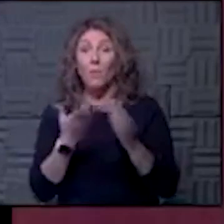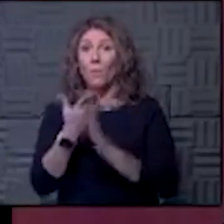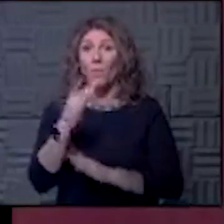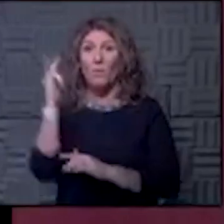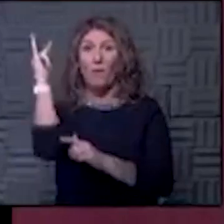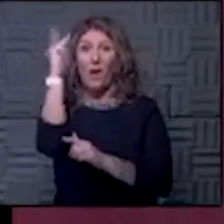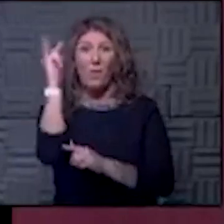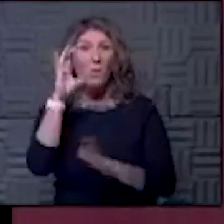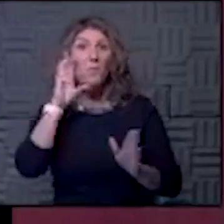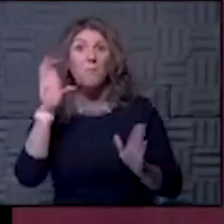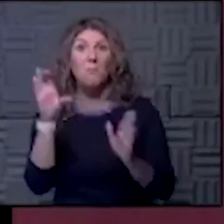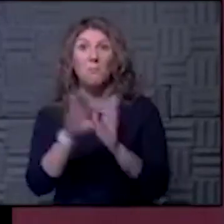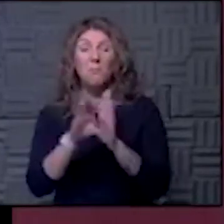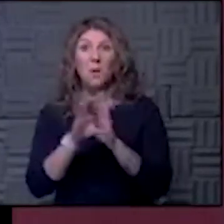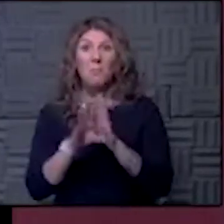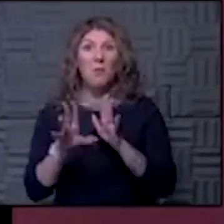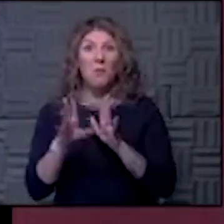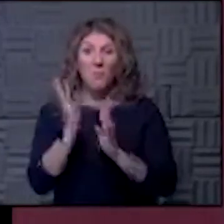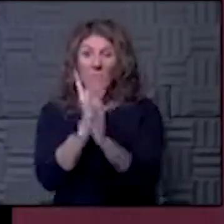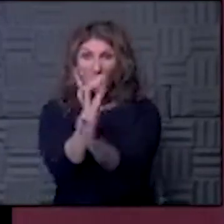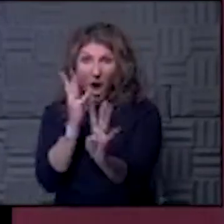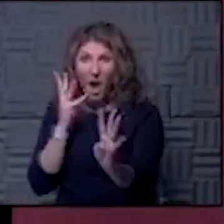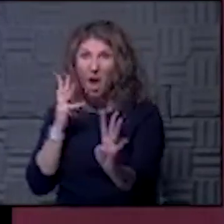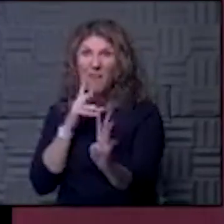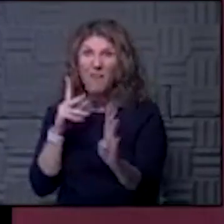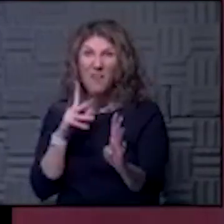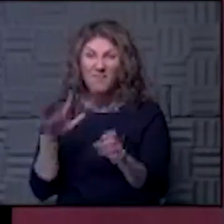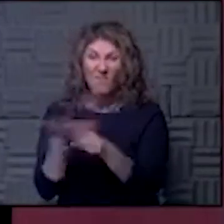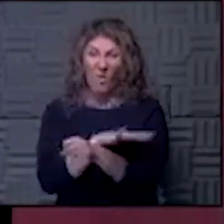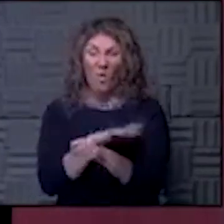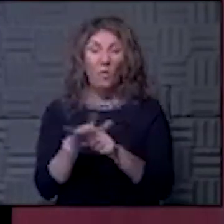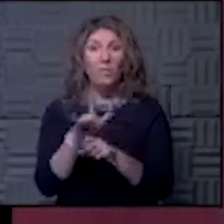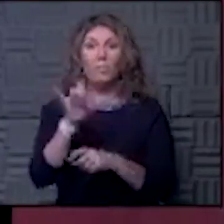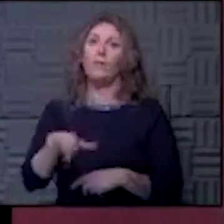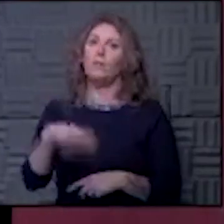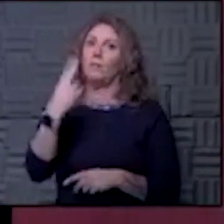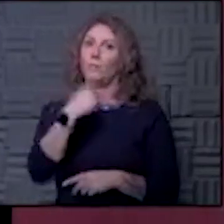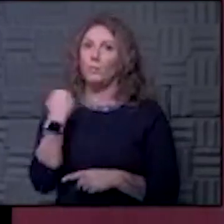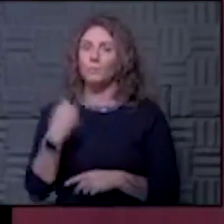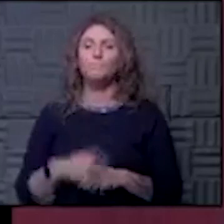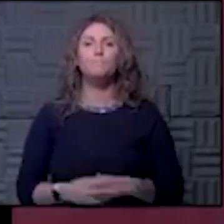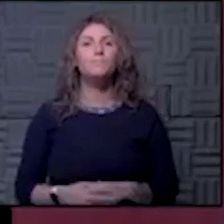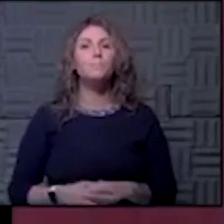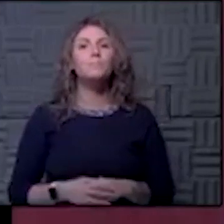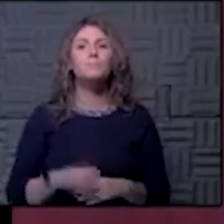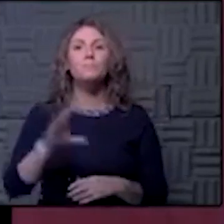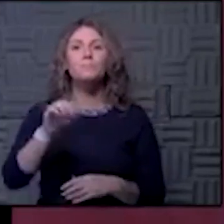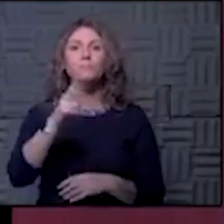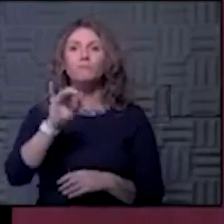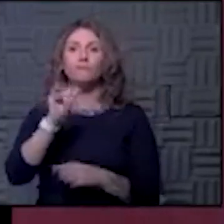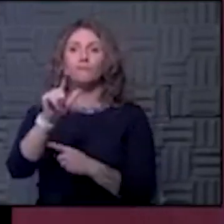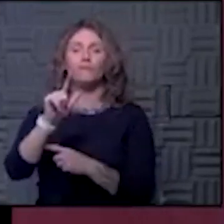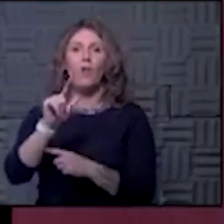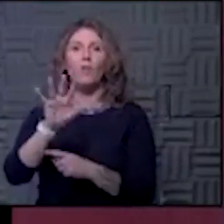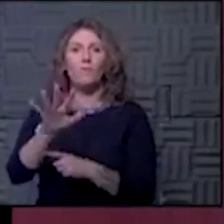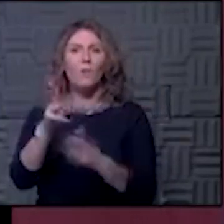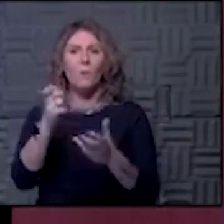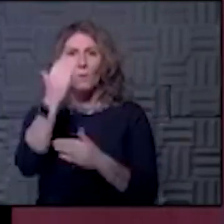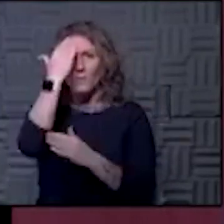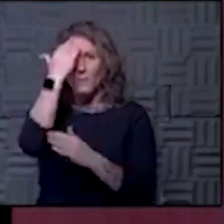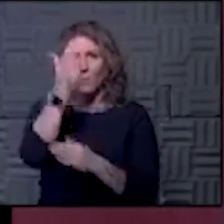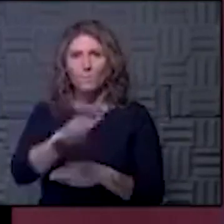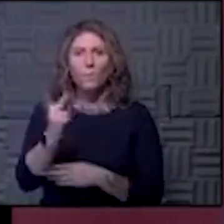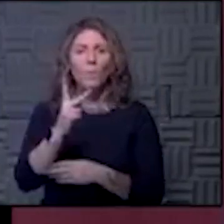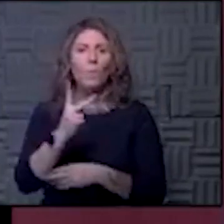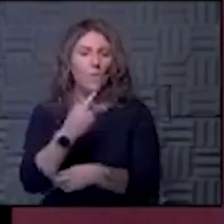man, those pictures, people were jammed in that airport, and I think that's a risk. Channel 5 is also wanting to know that a few